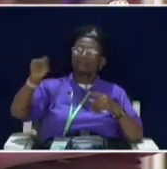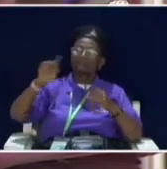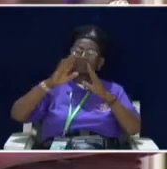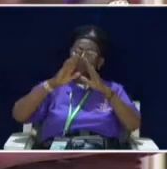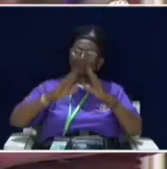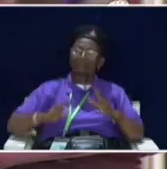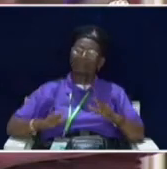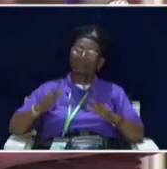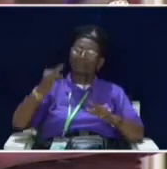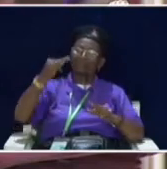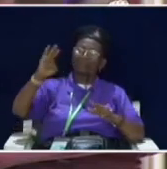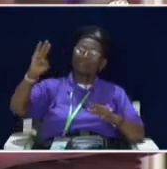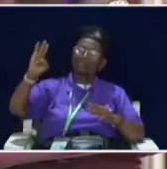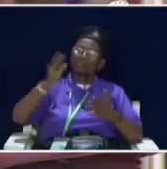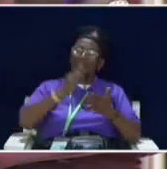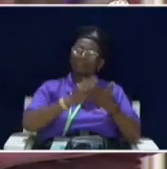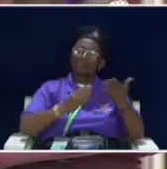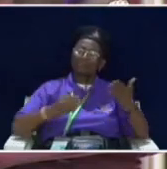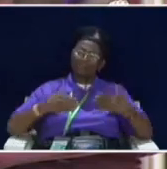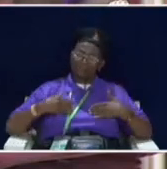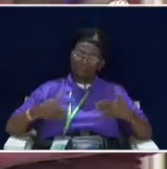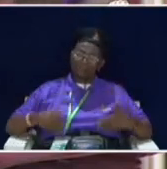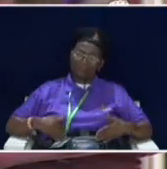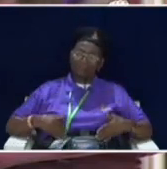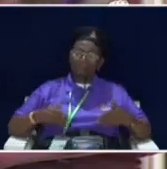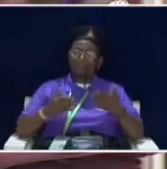won lo sile eyan kan ni,